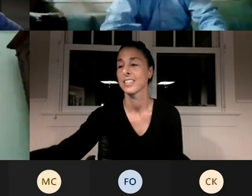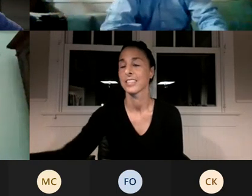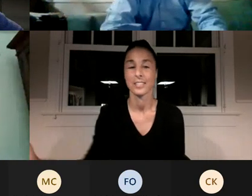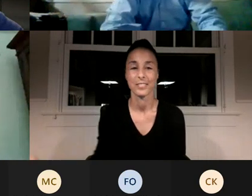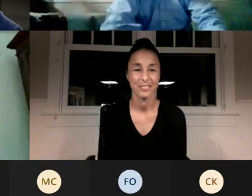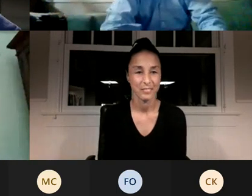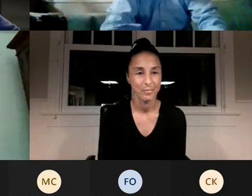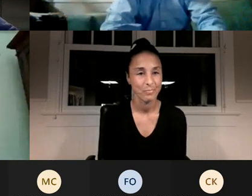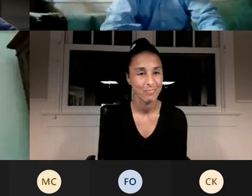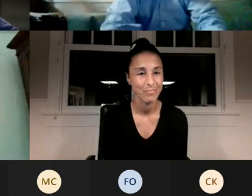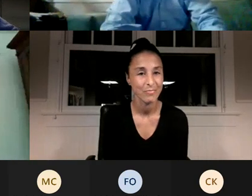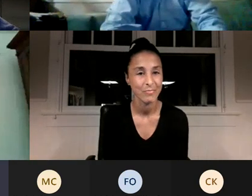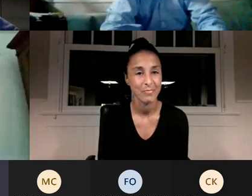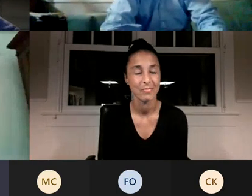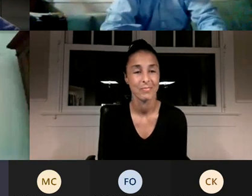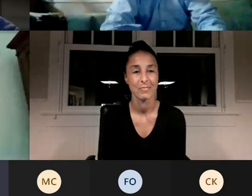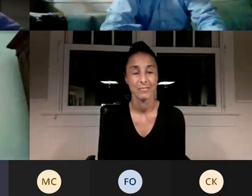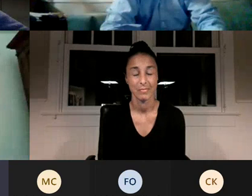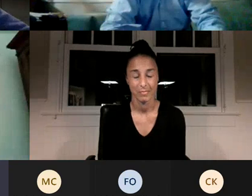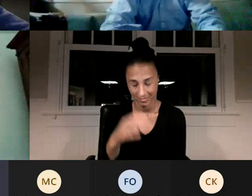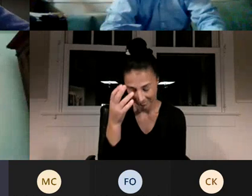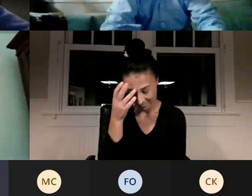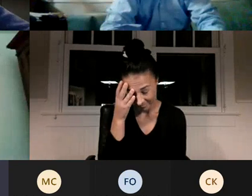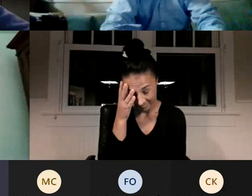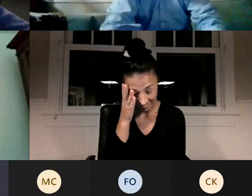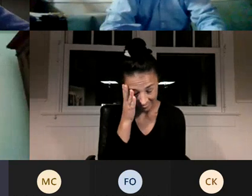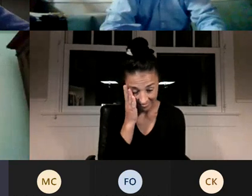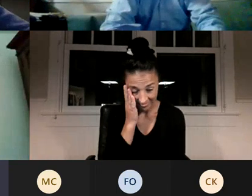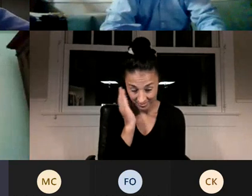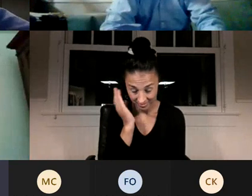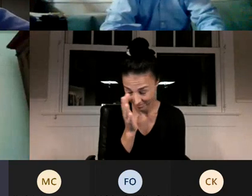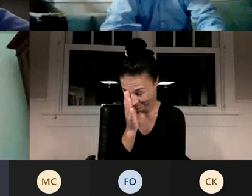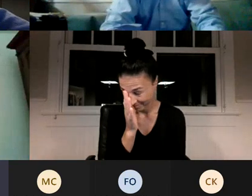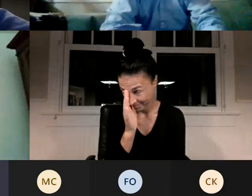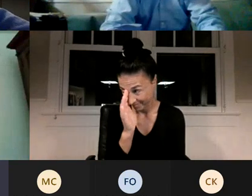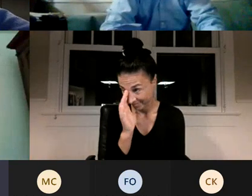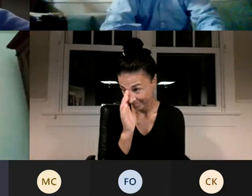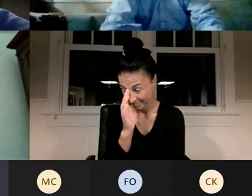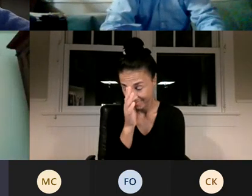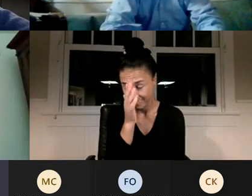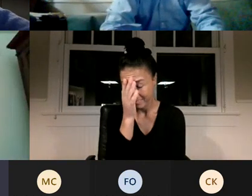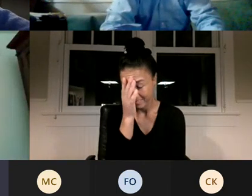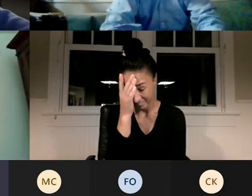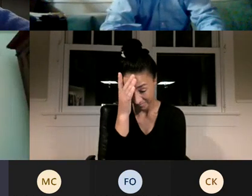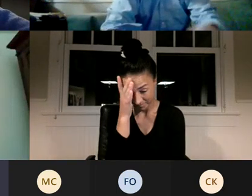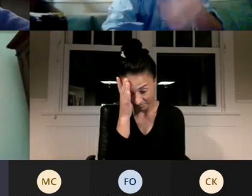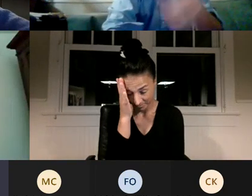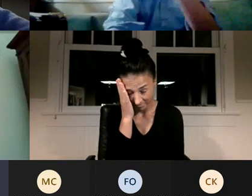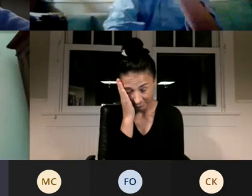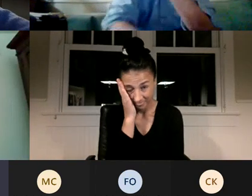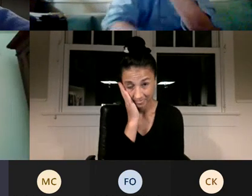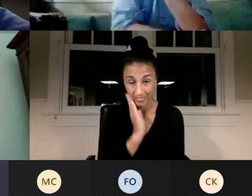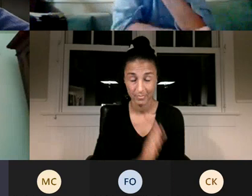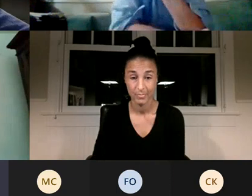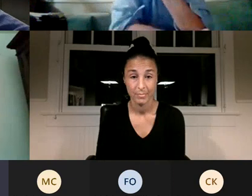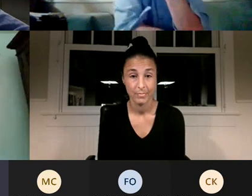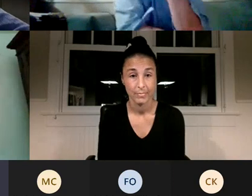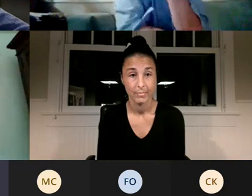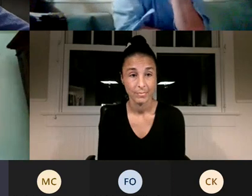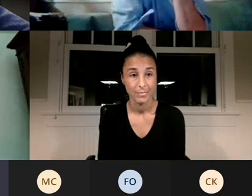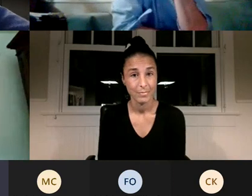This is Fran. And I have a question related to the residential units. Can you give